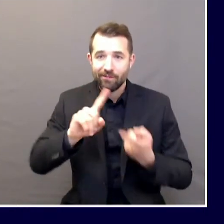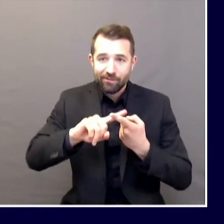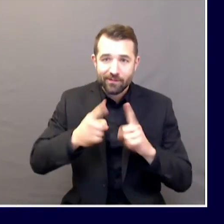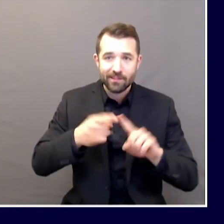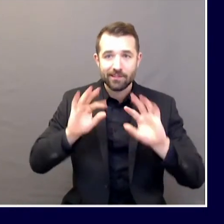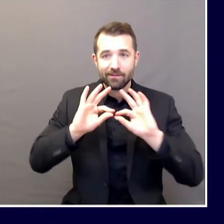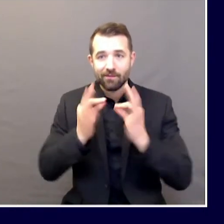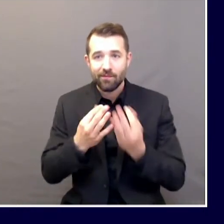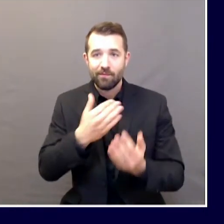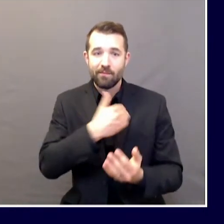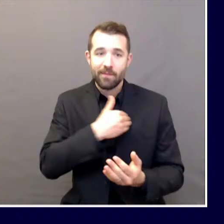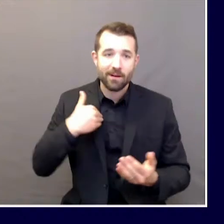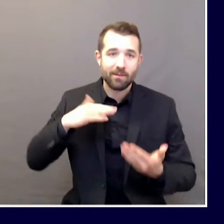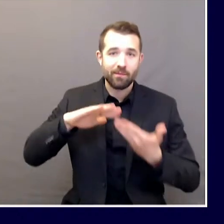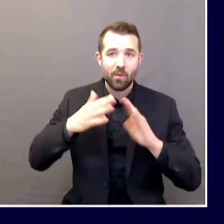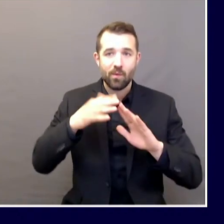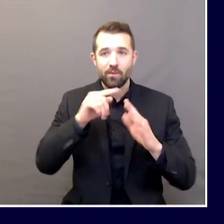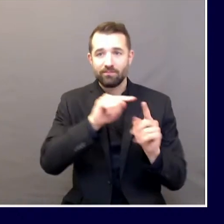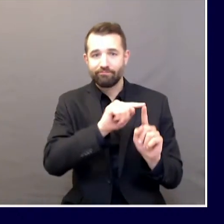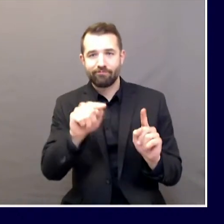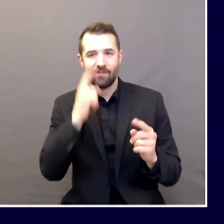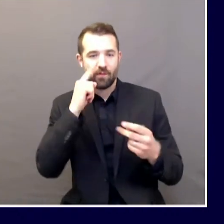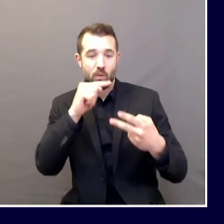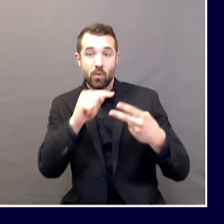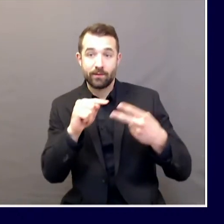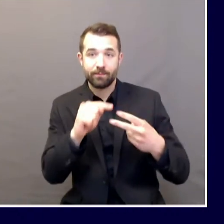both of these men who have died.